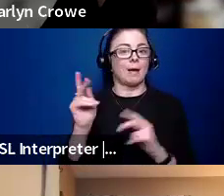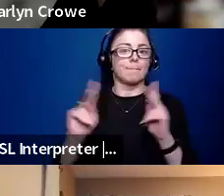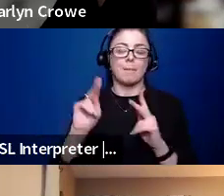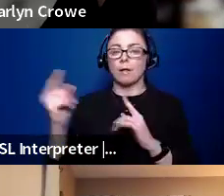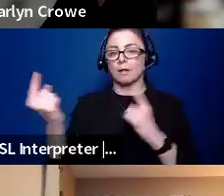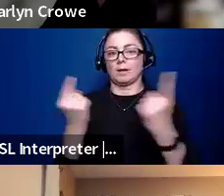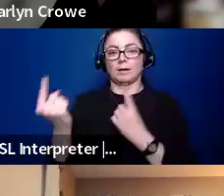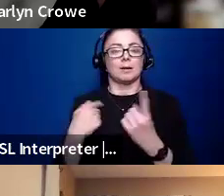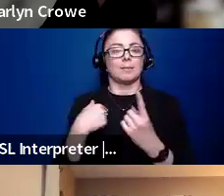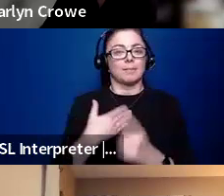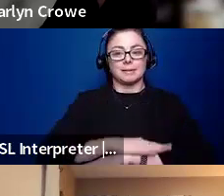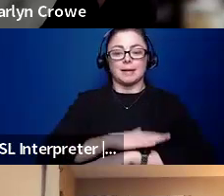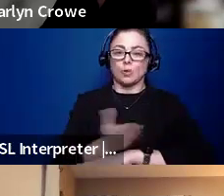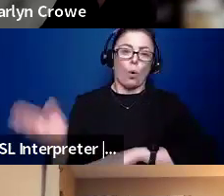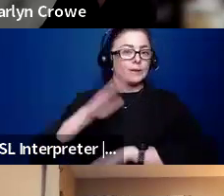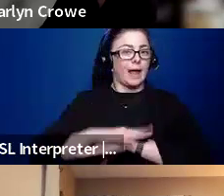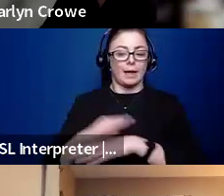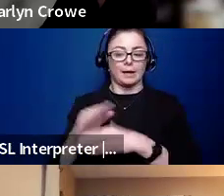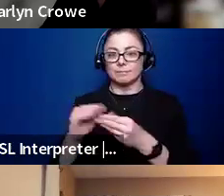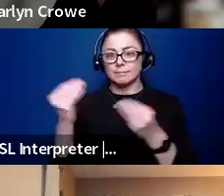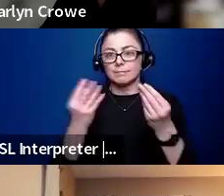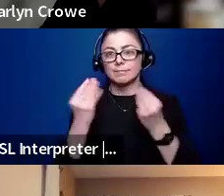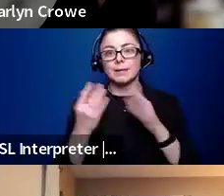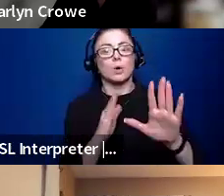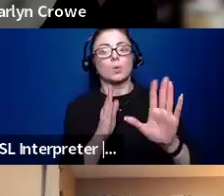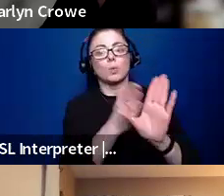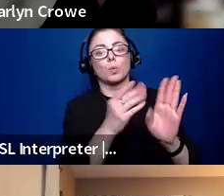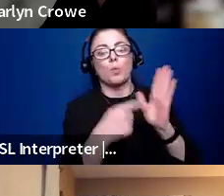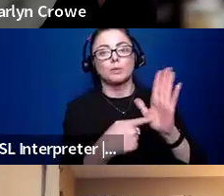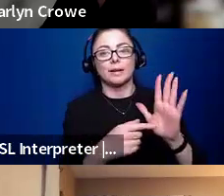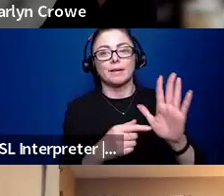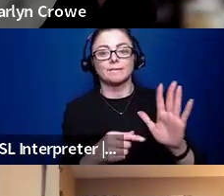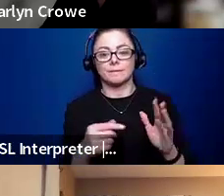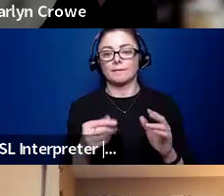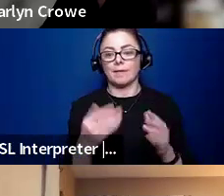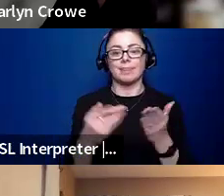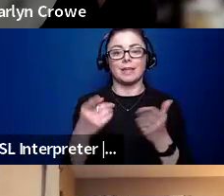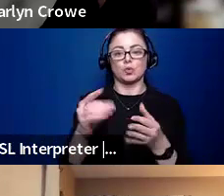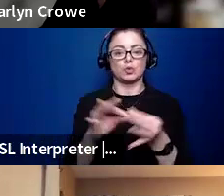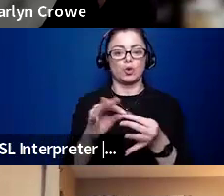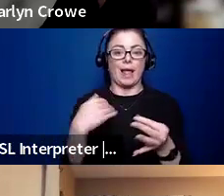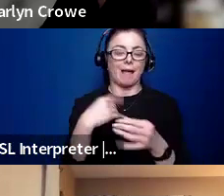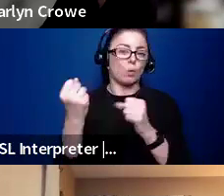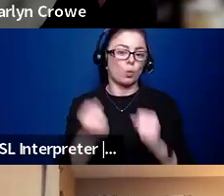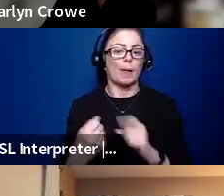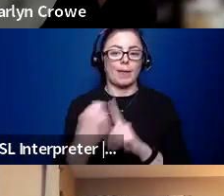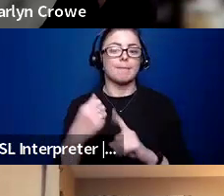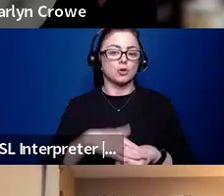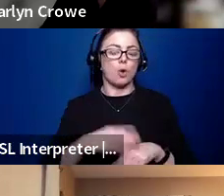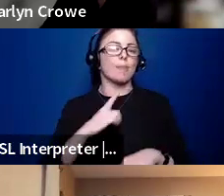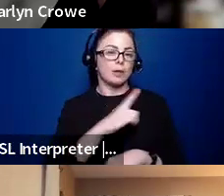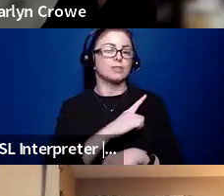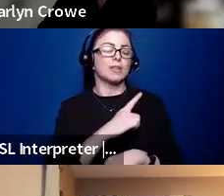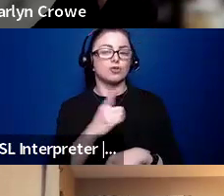day talking to me about it. The things that you are doing are having a real impact on the legislature. And so we'll kind